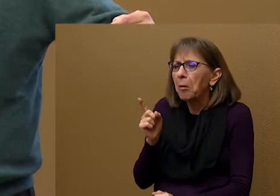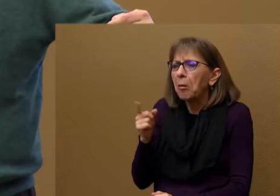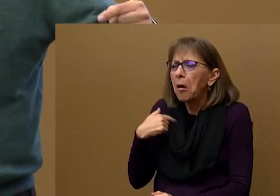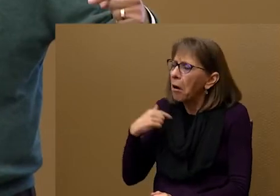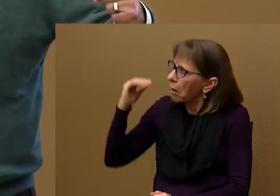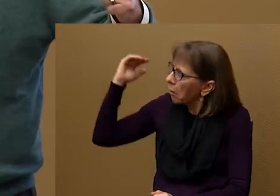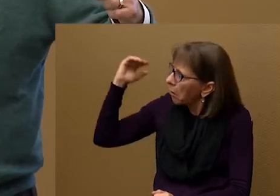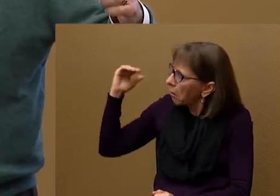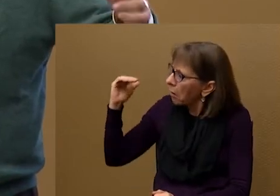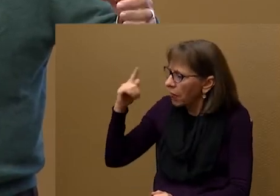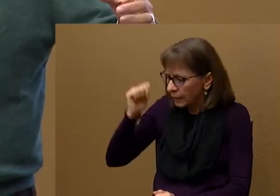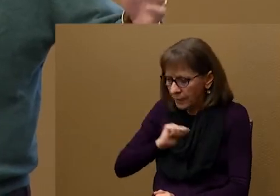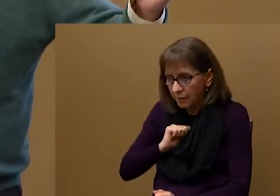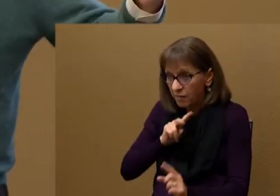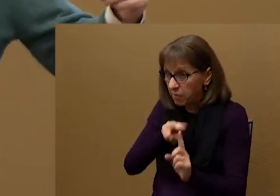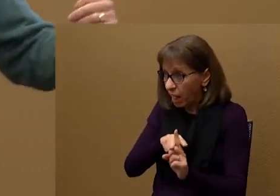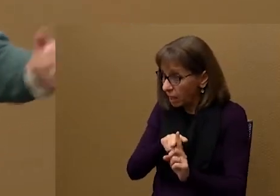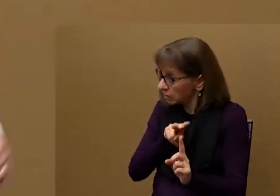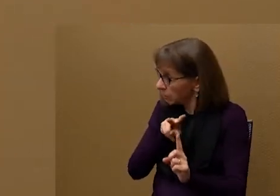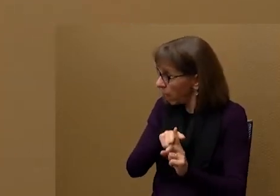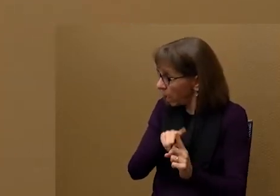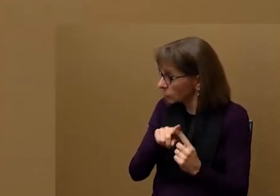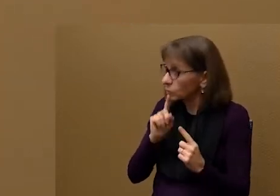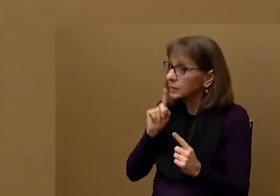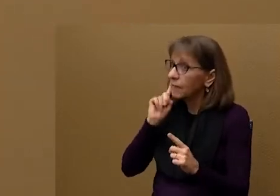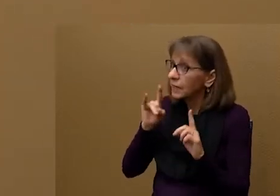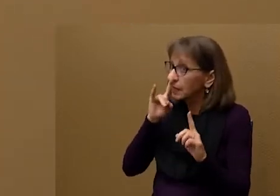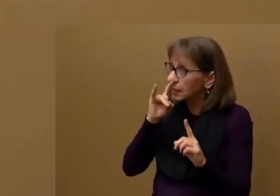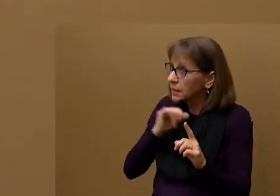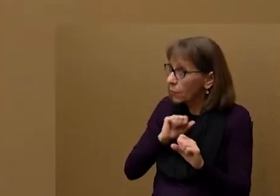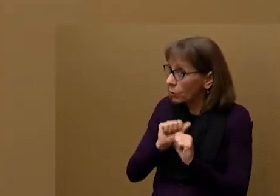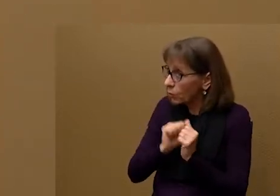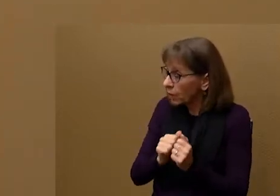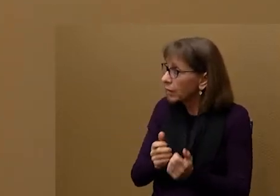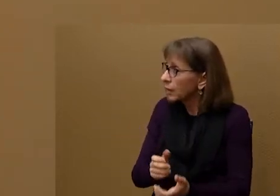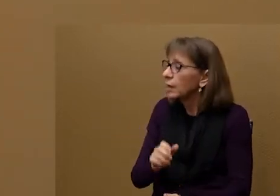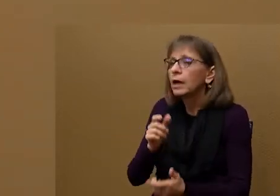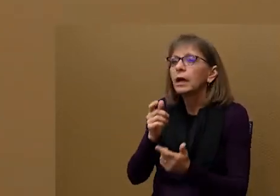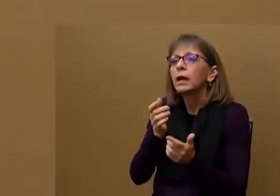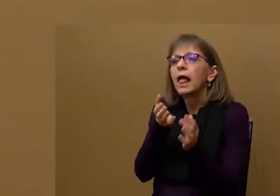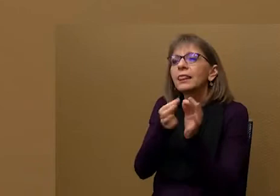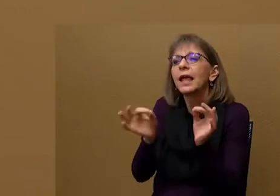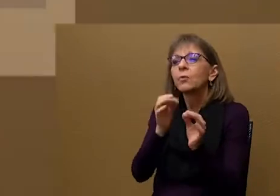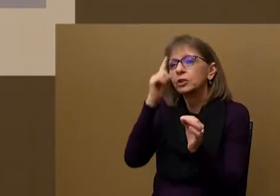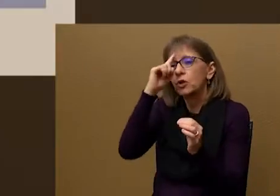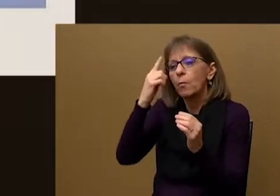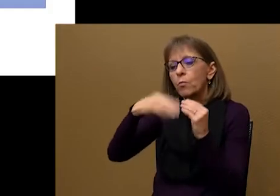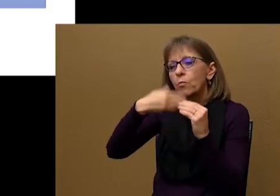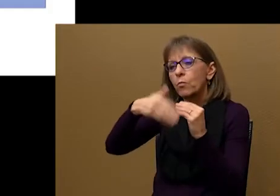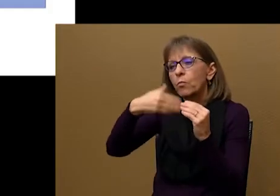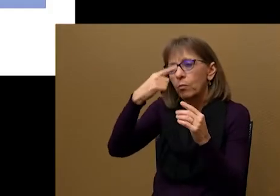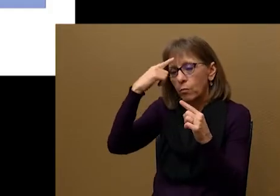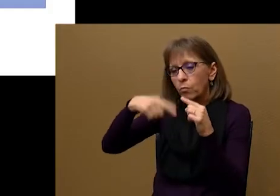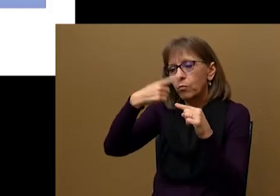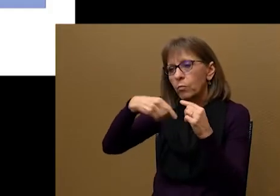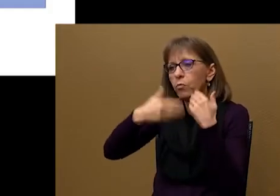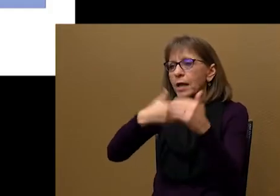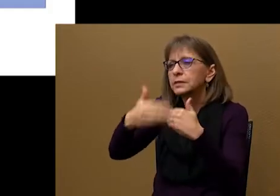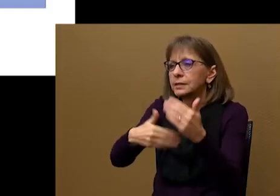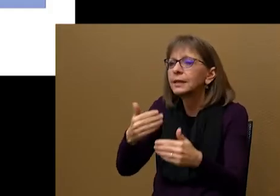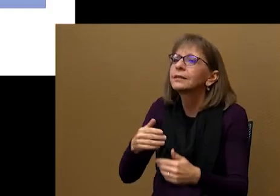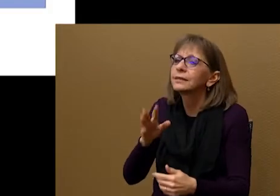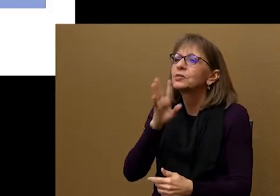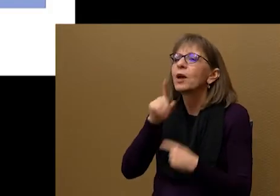with. So just quickly, as I go through it, think to yourself, does this apply to deaf kids I'm working with? Language